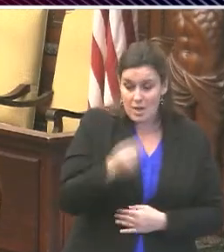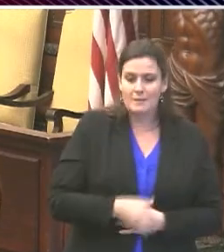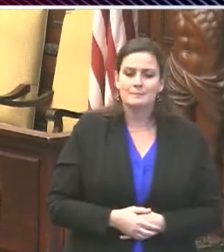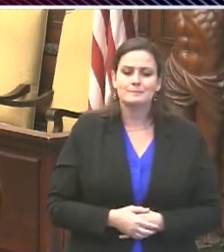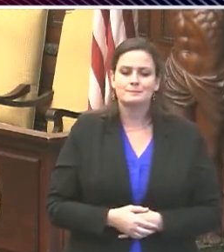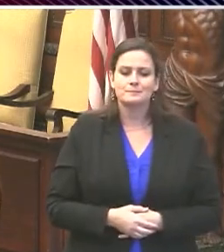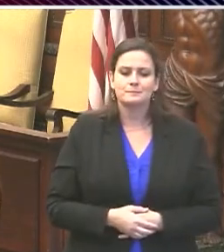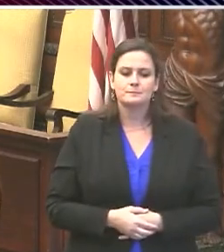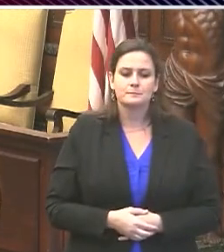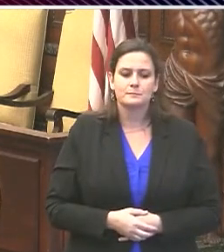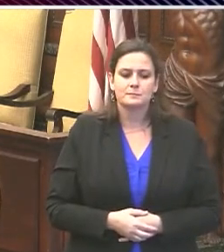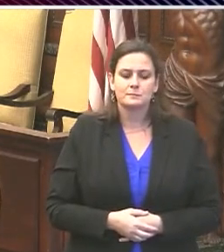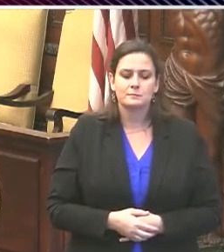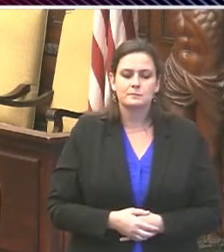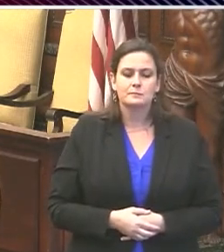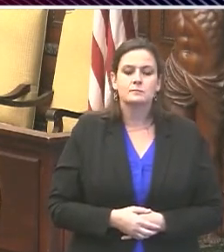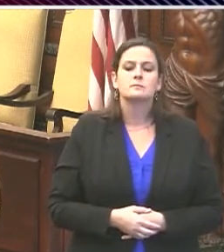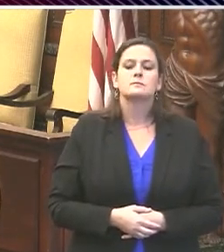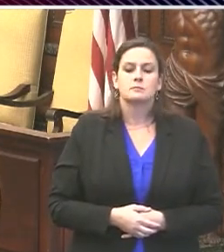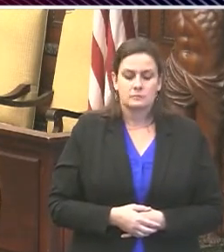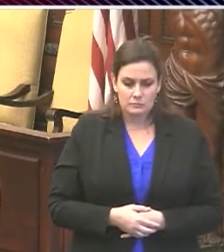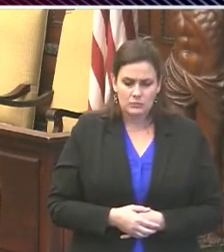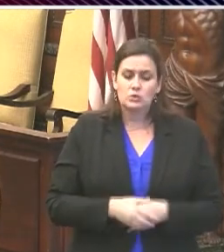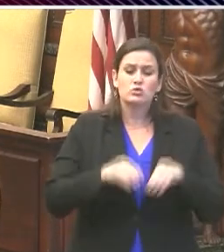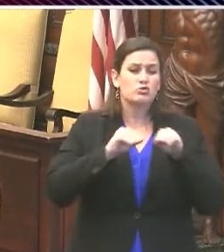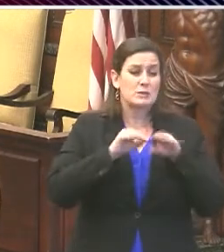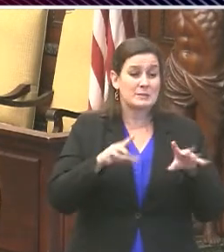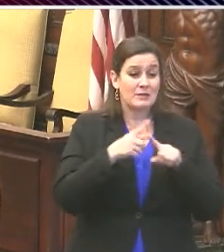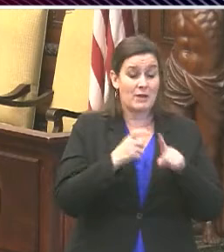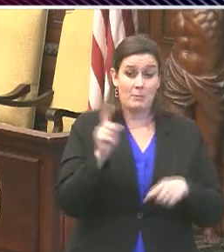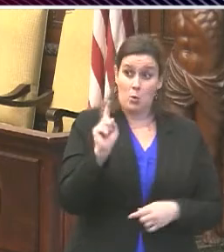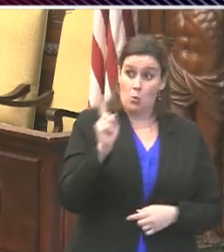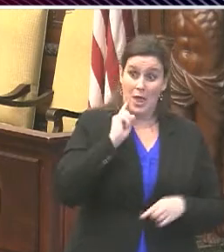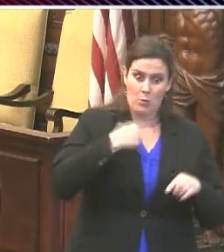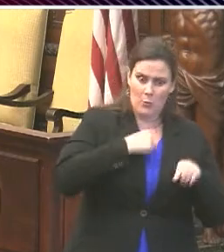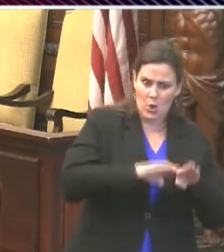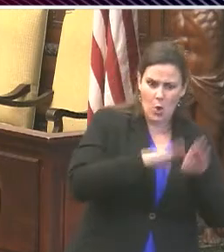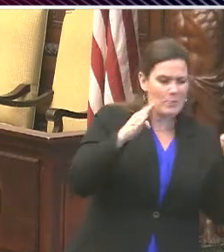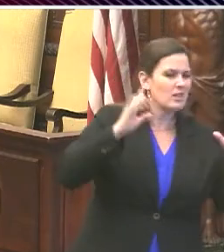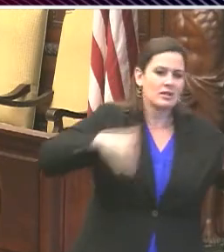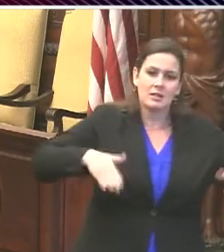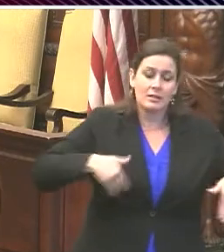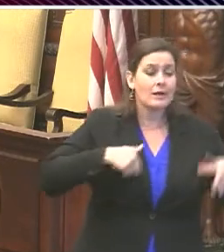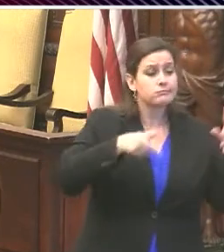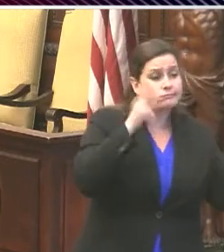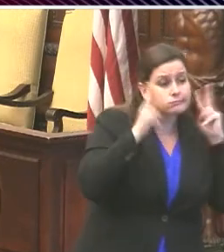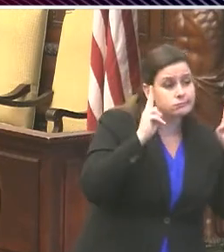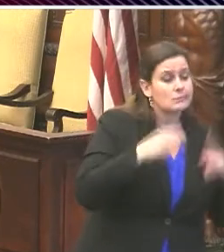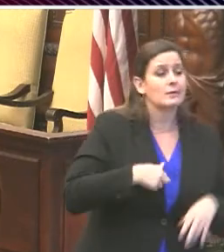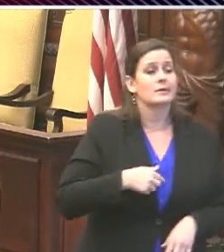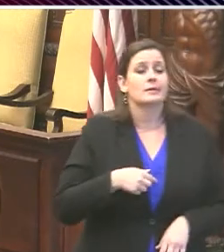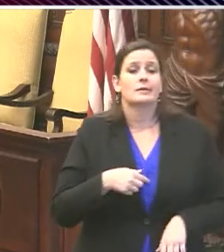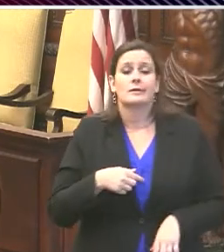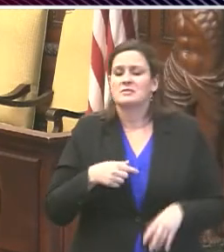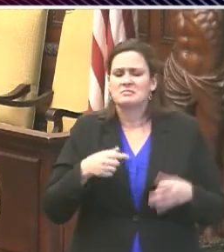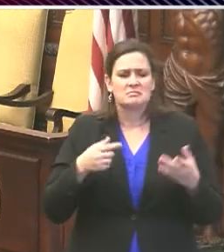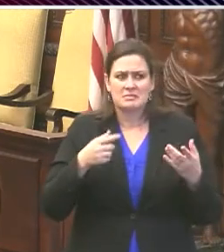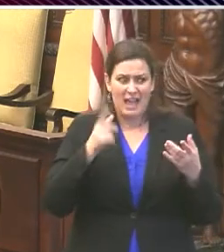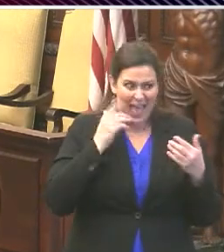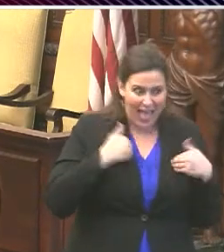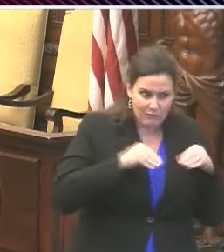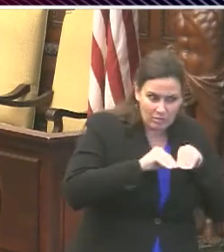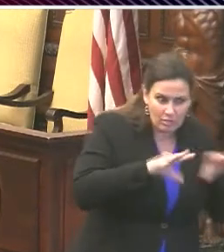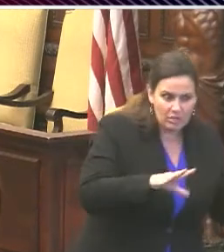sort of sites that we have opened. For example, barbershops and beauty salons, let's say, that would make us concerned about those